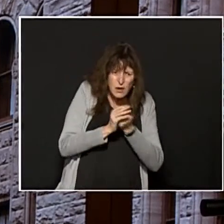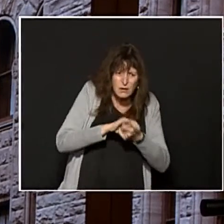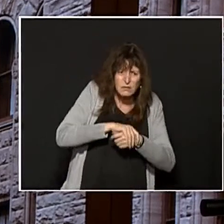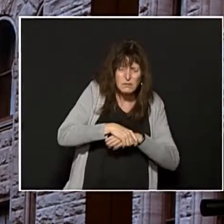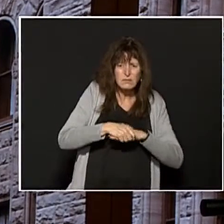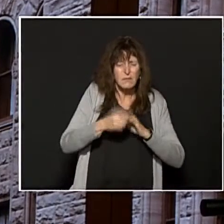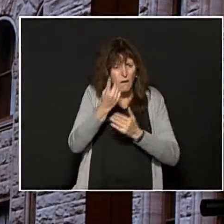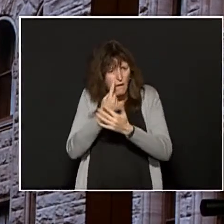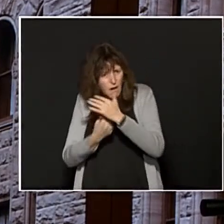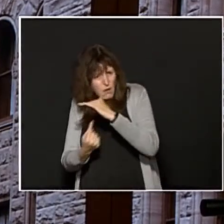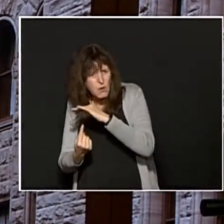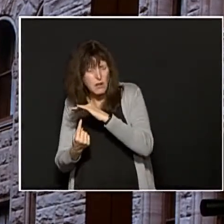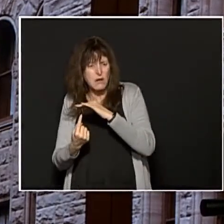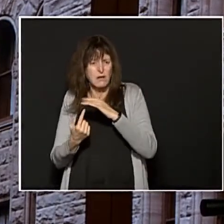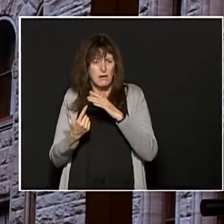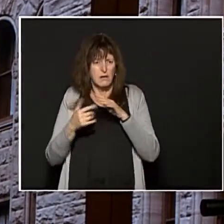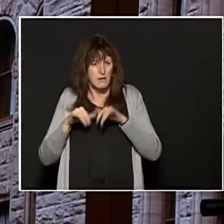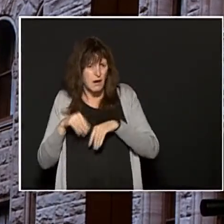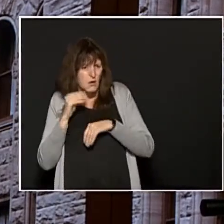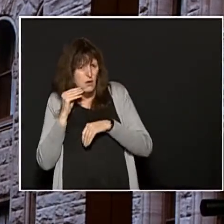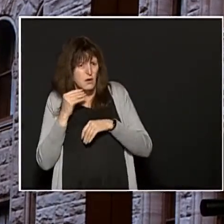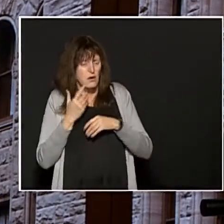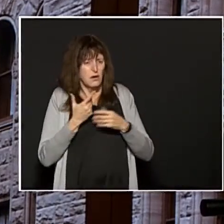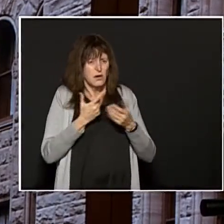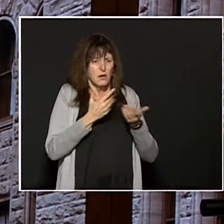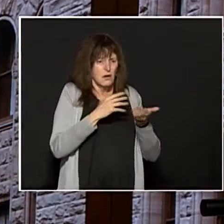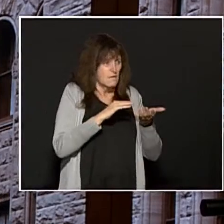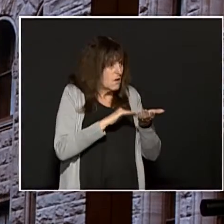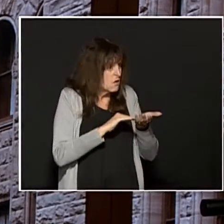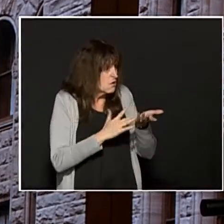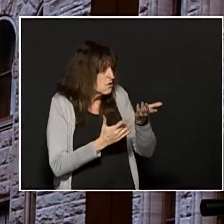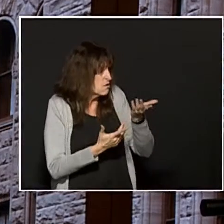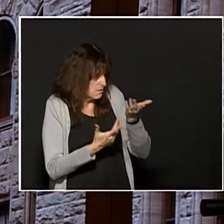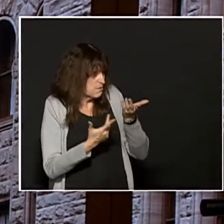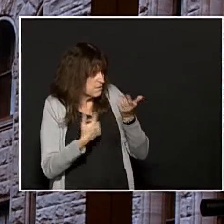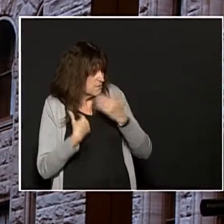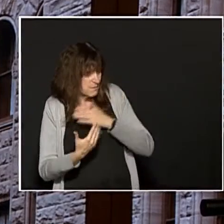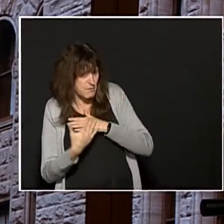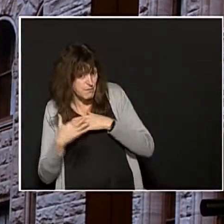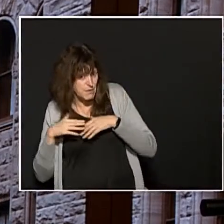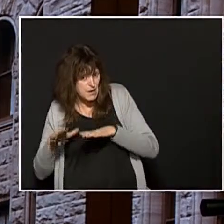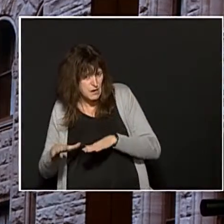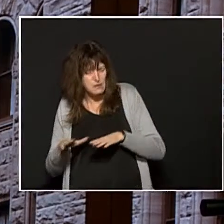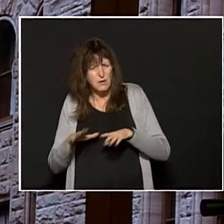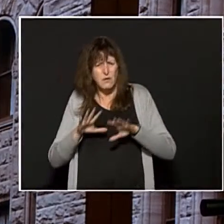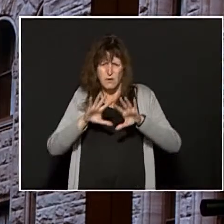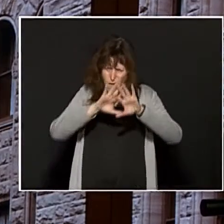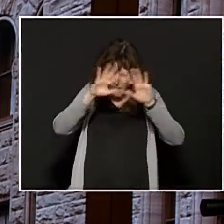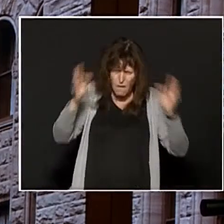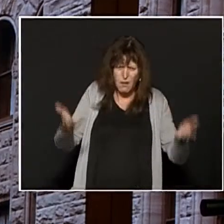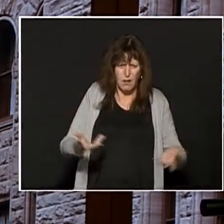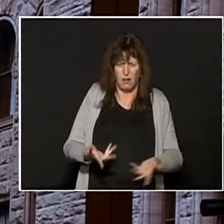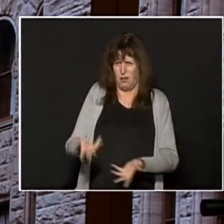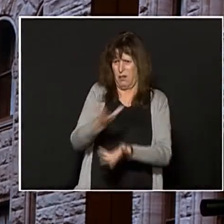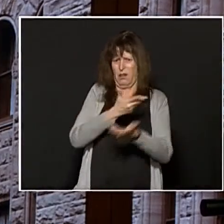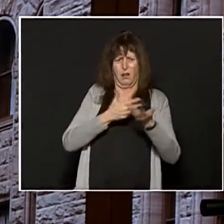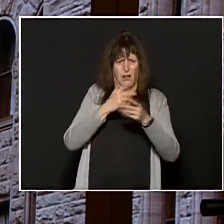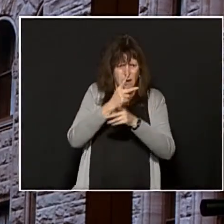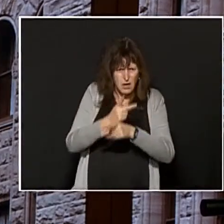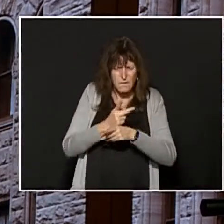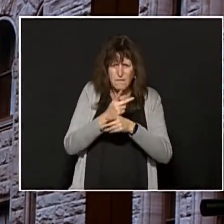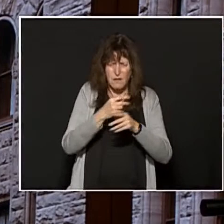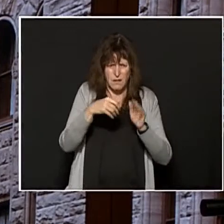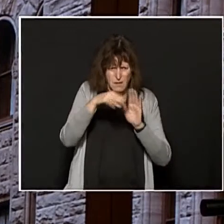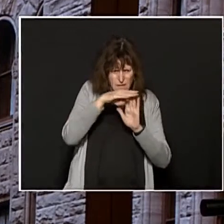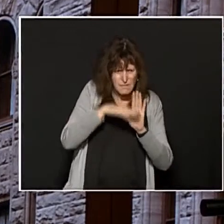quarantine as you're directed, and also following all the methods of the precautions, both indoors and the ones noted by Dr.